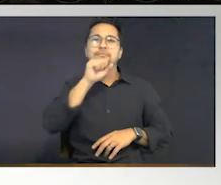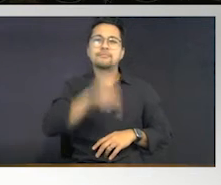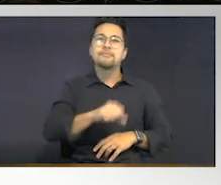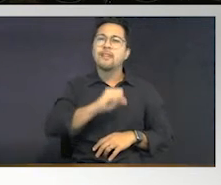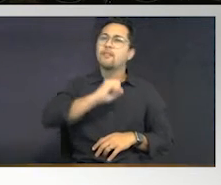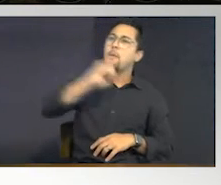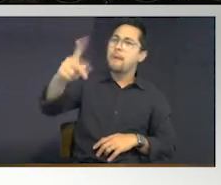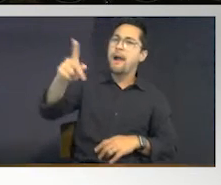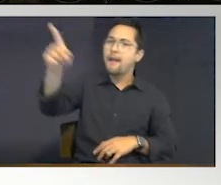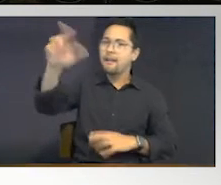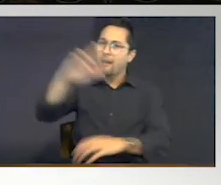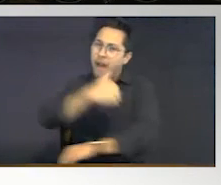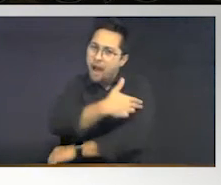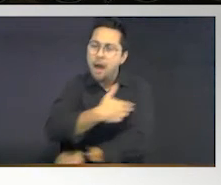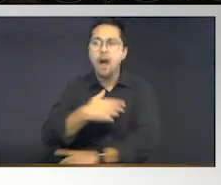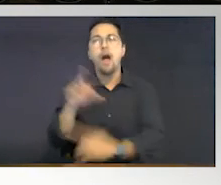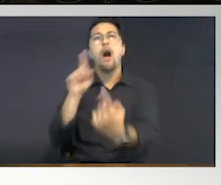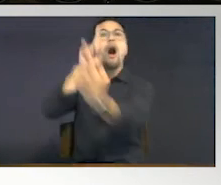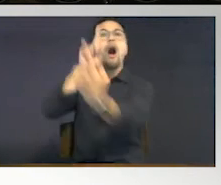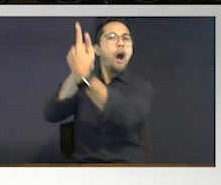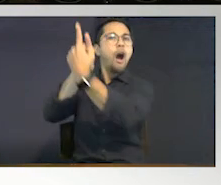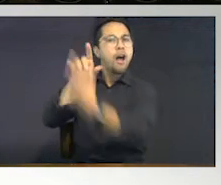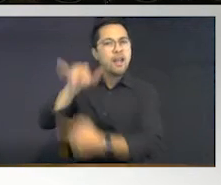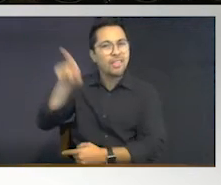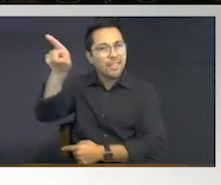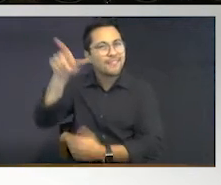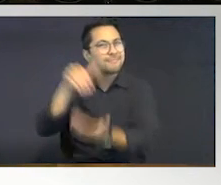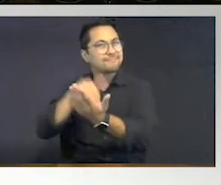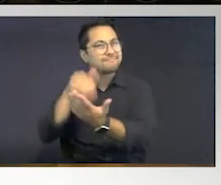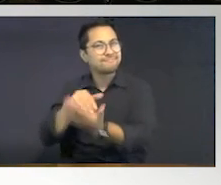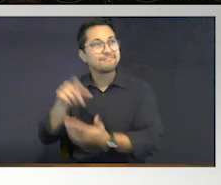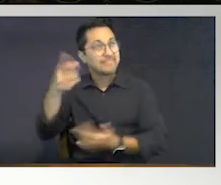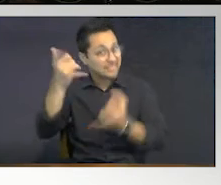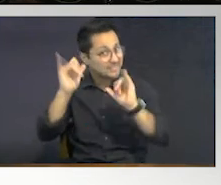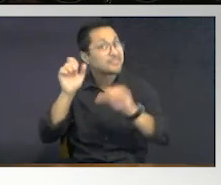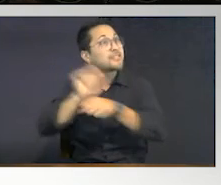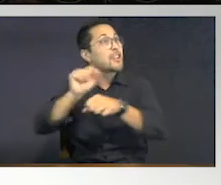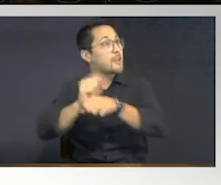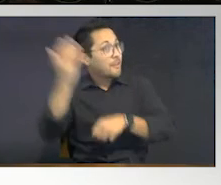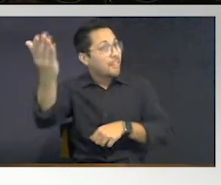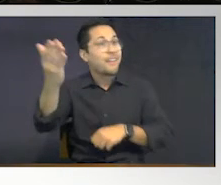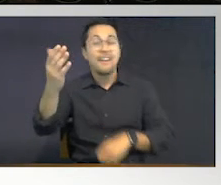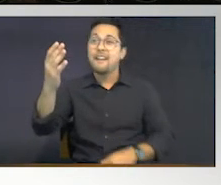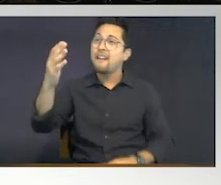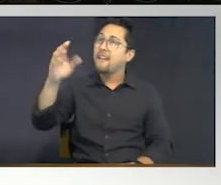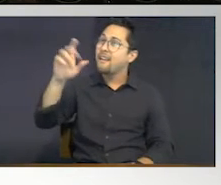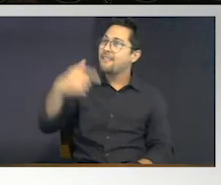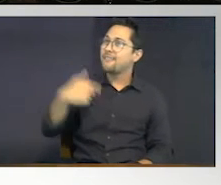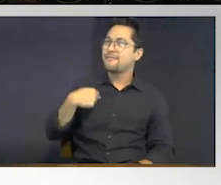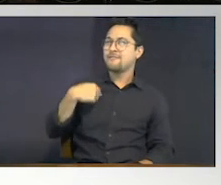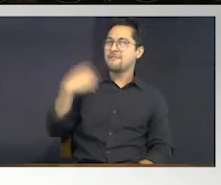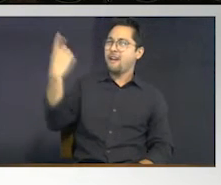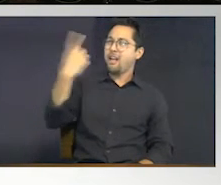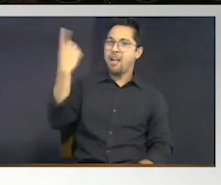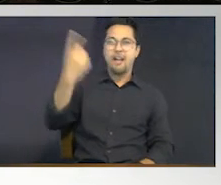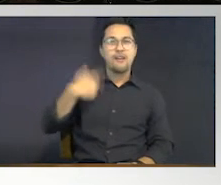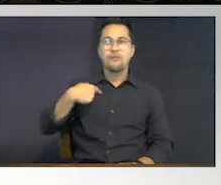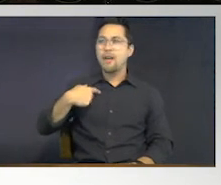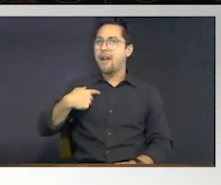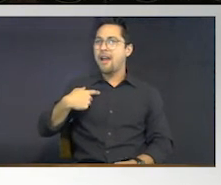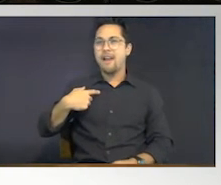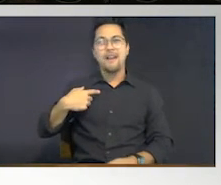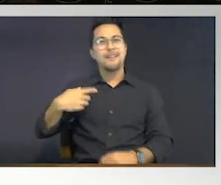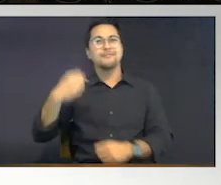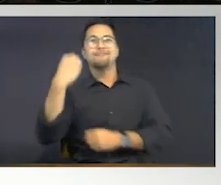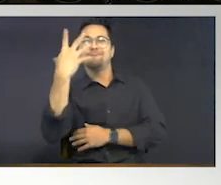hospital now and running into that NICU doctor who still works there. And we always make a point of taking a picture with